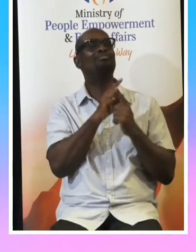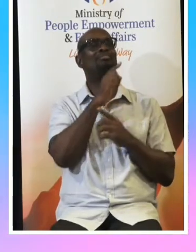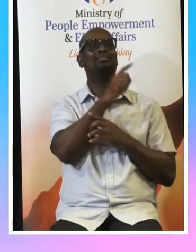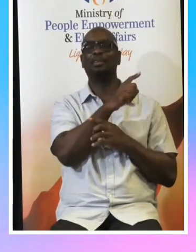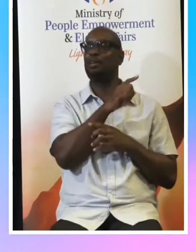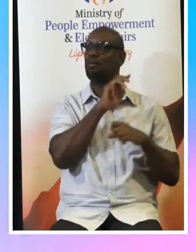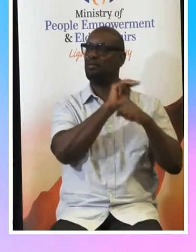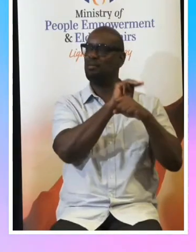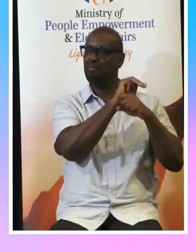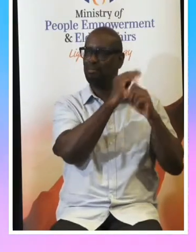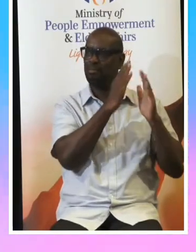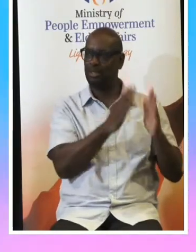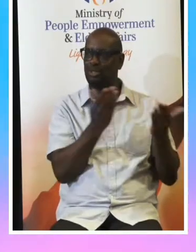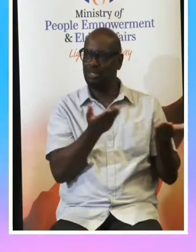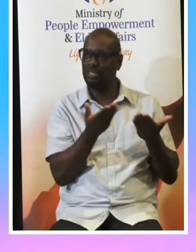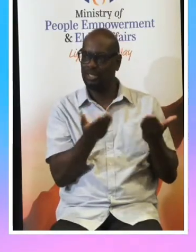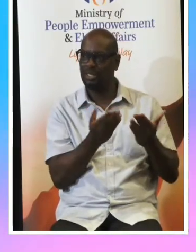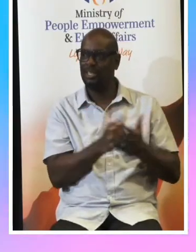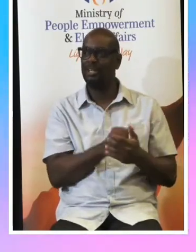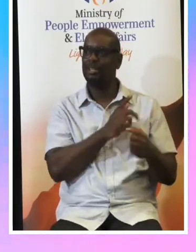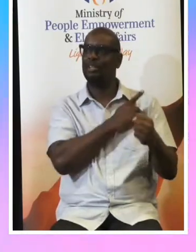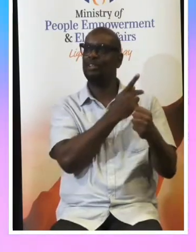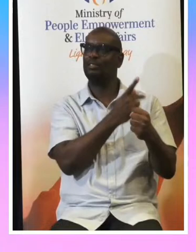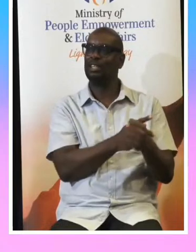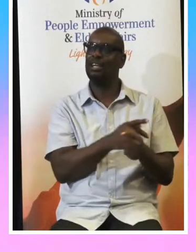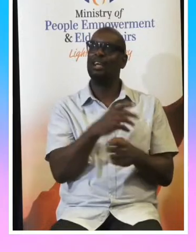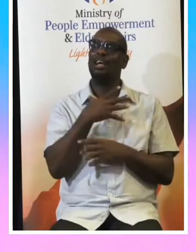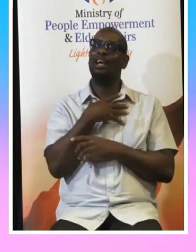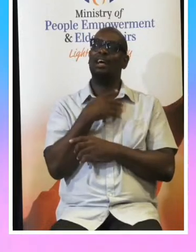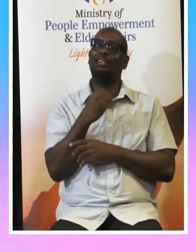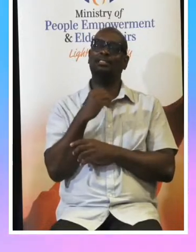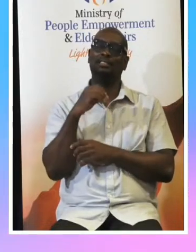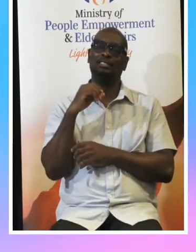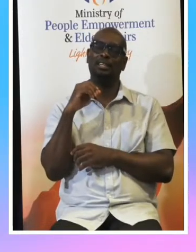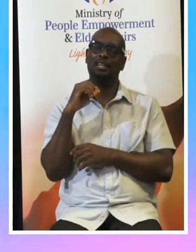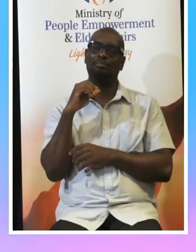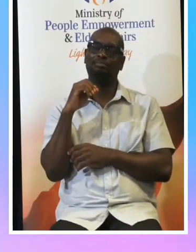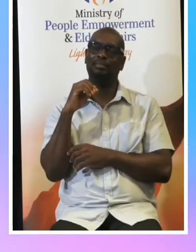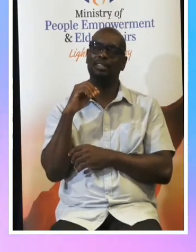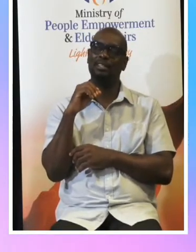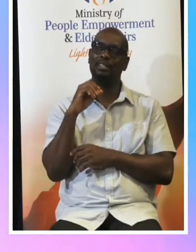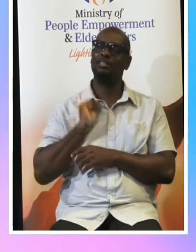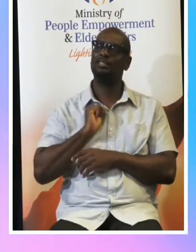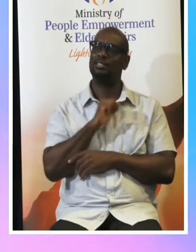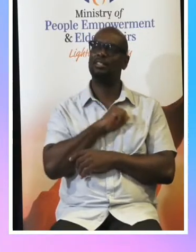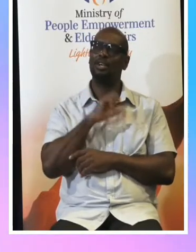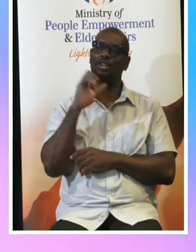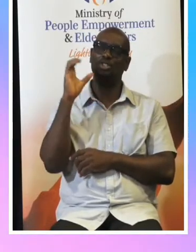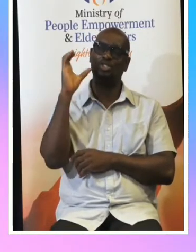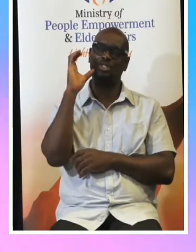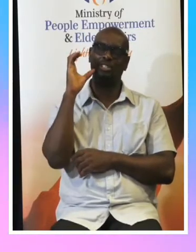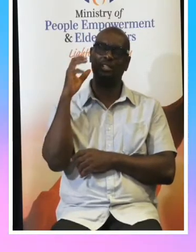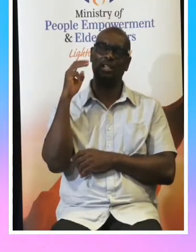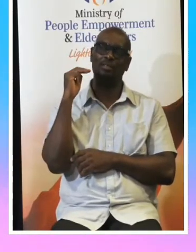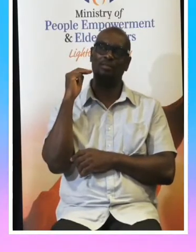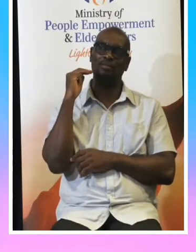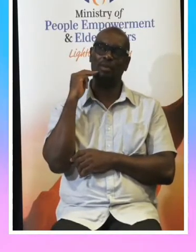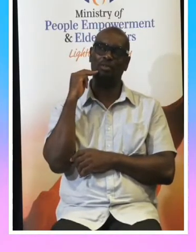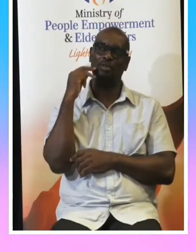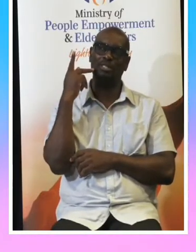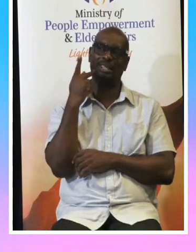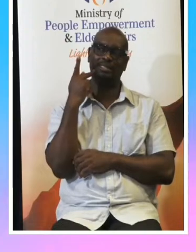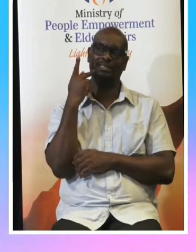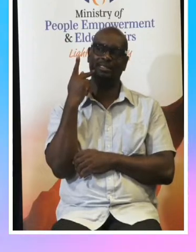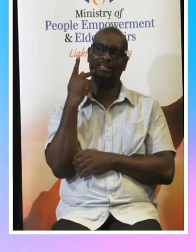Dr. Chantel, who sits with Andrele in the Senate, and parliamentary colleague Peter,